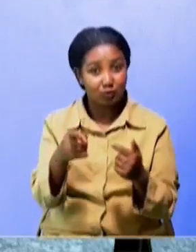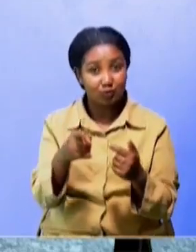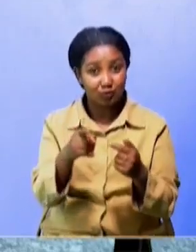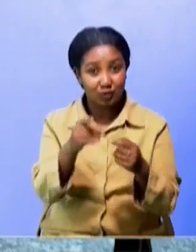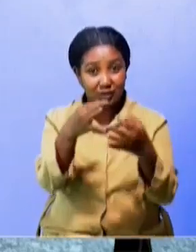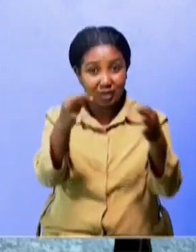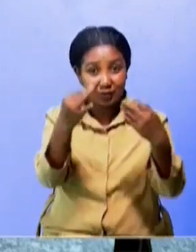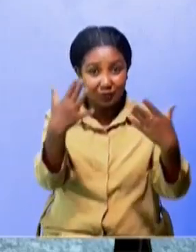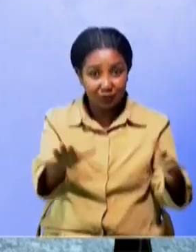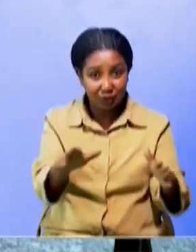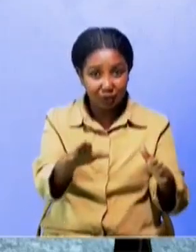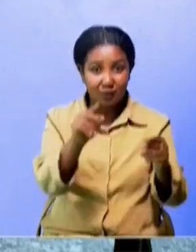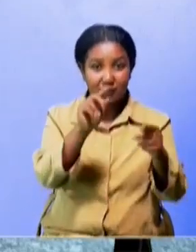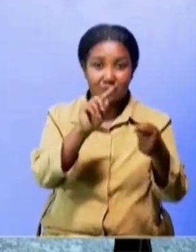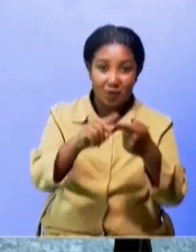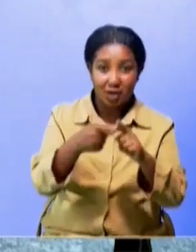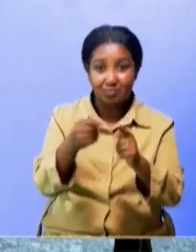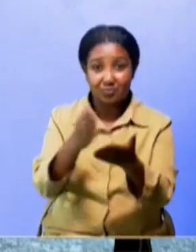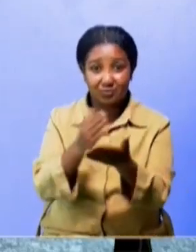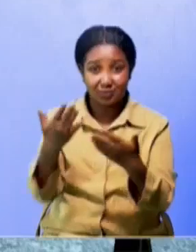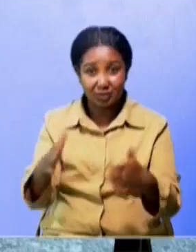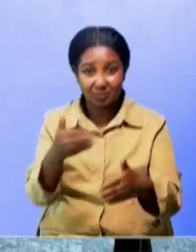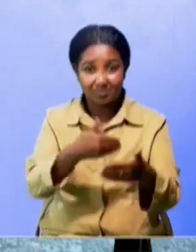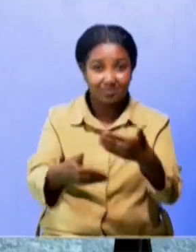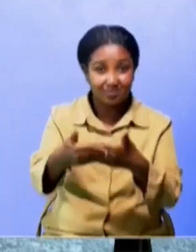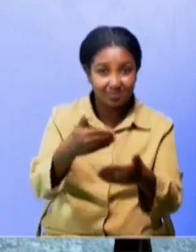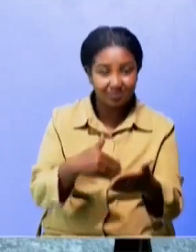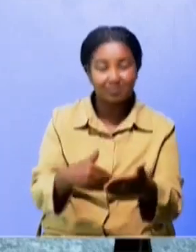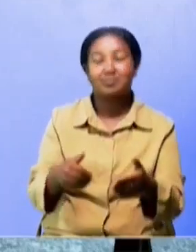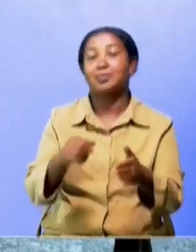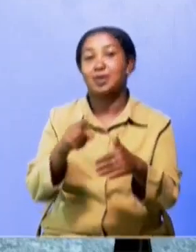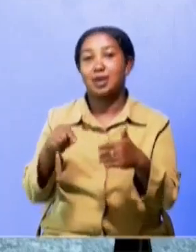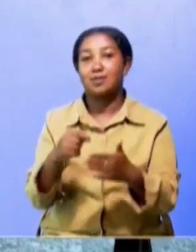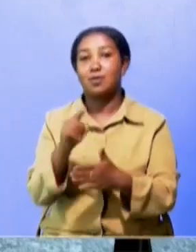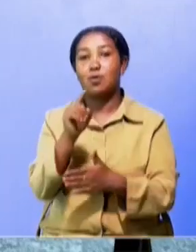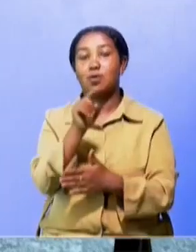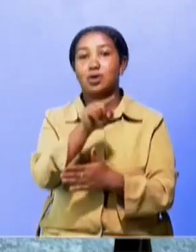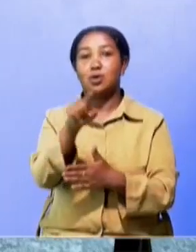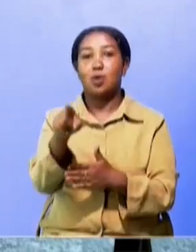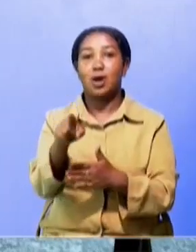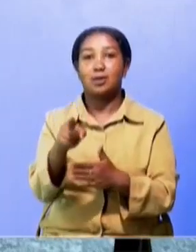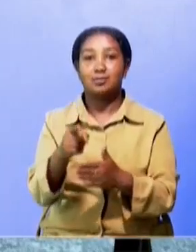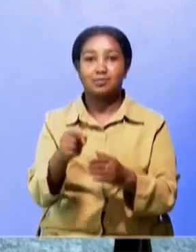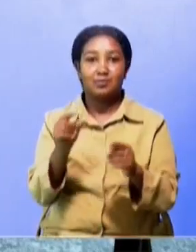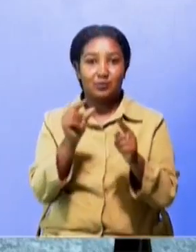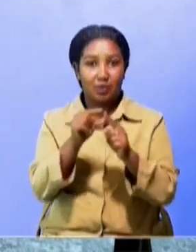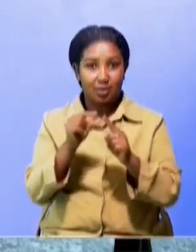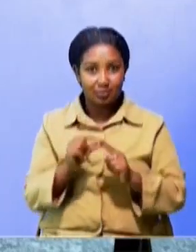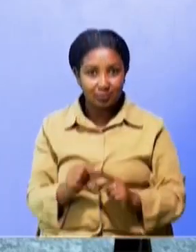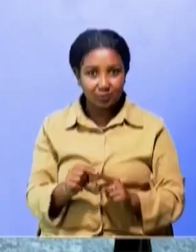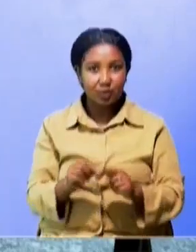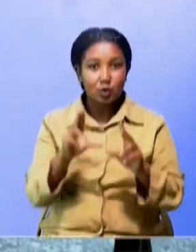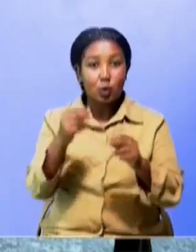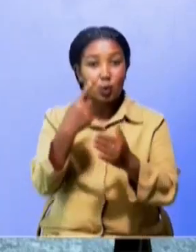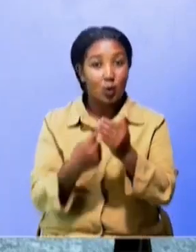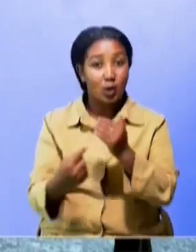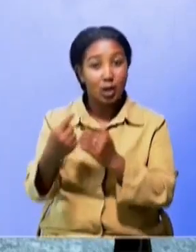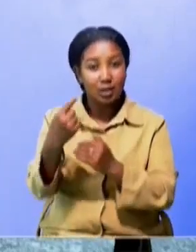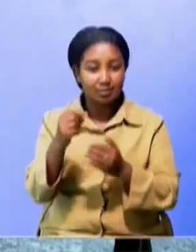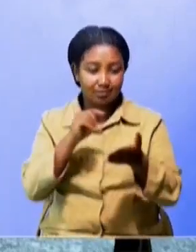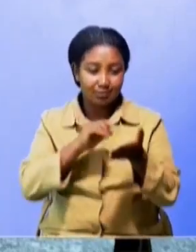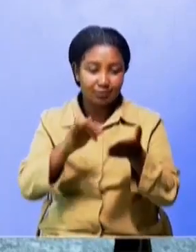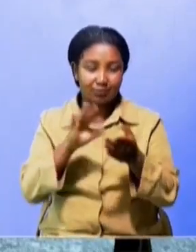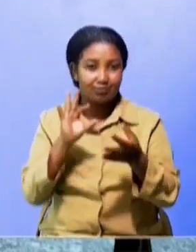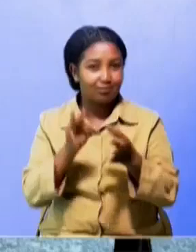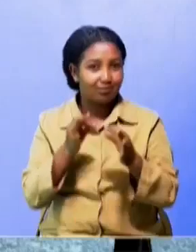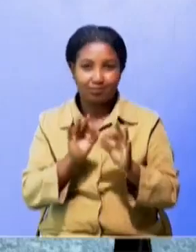own sentence and shared to your friends to each other. Therefore, while you are studying the vocabularies, not only studying the meaning of